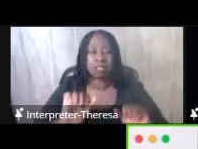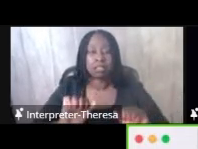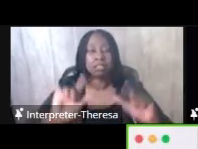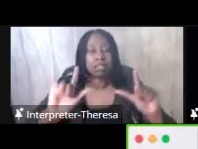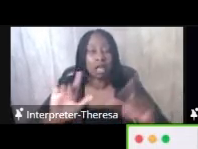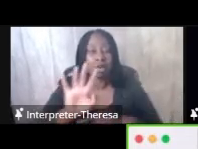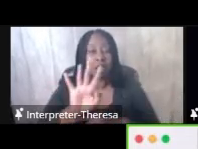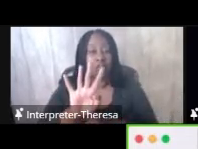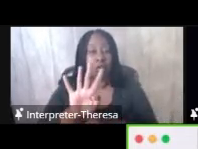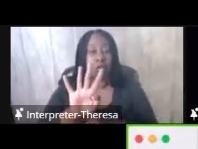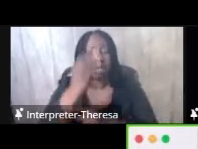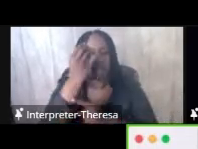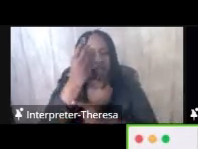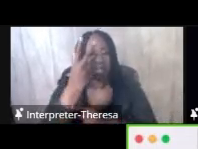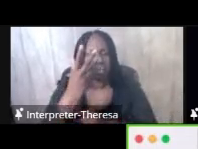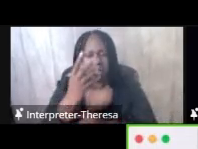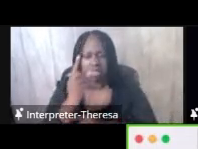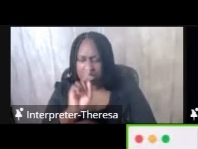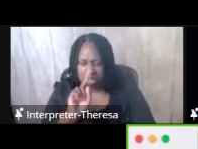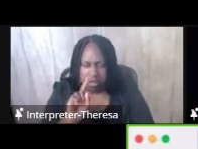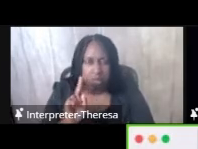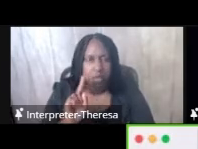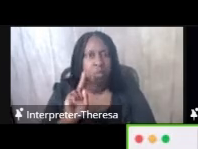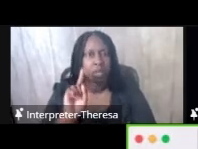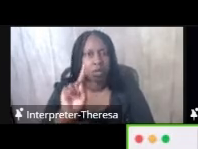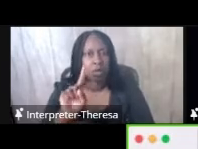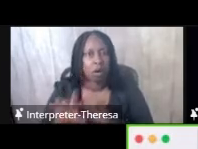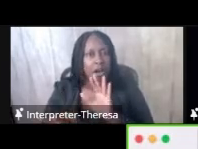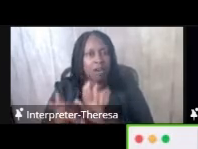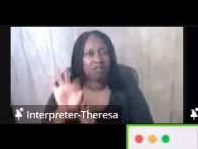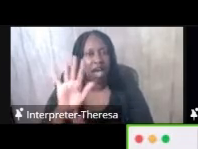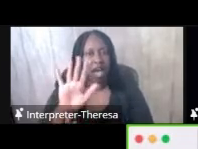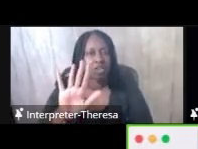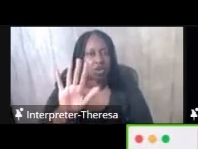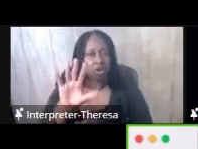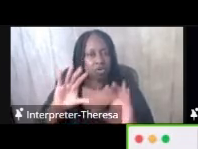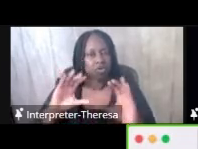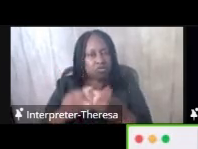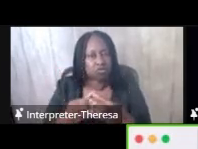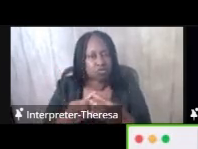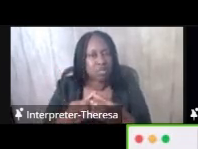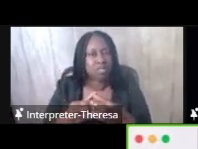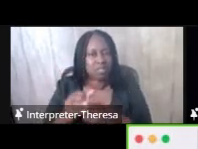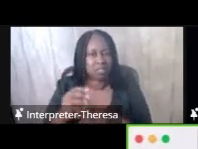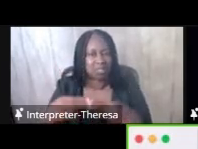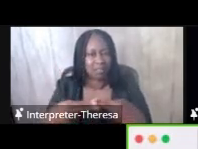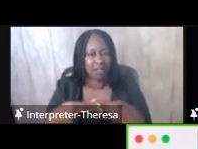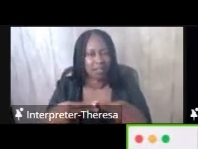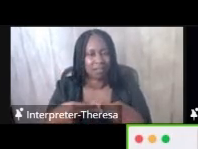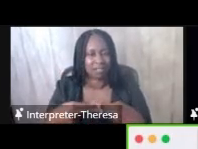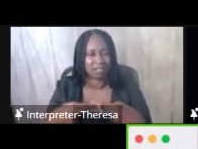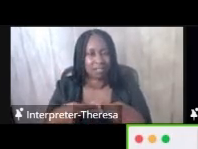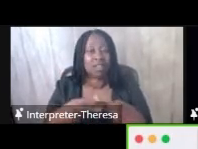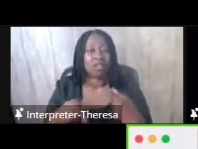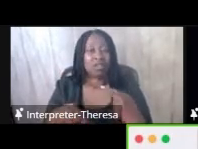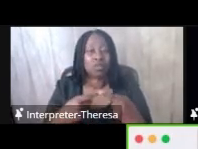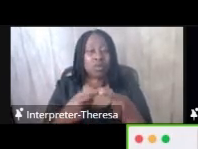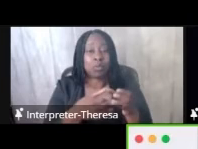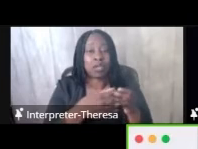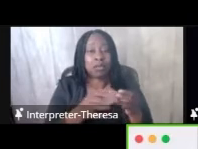to find your slides by group. So when we go out to these groups in a minute, everyone should feel free to get into the